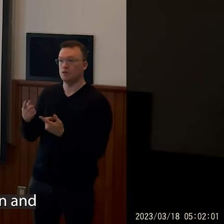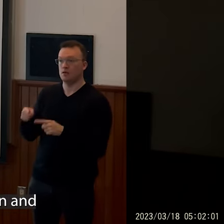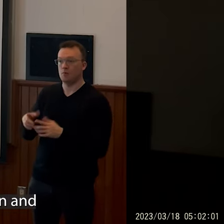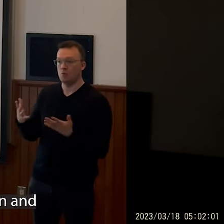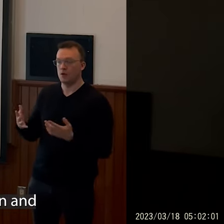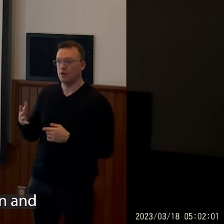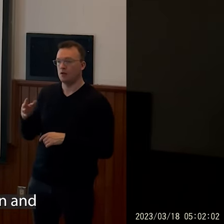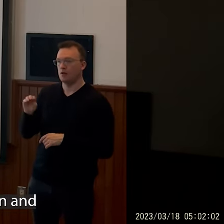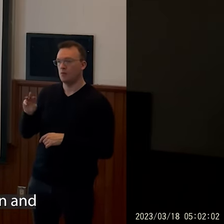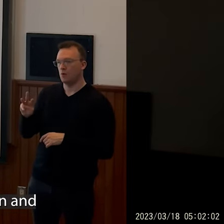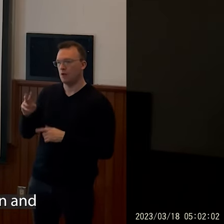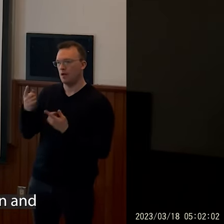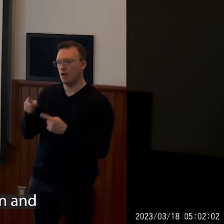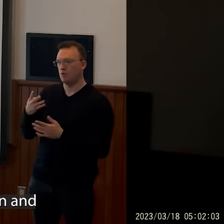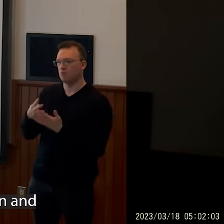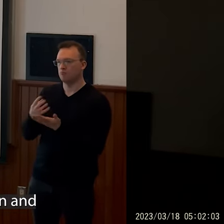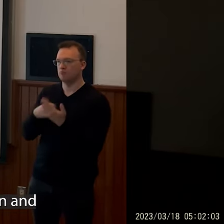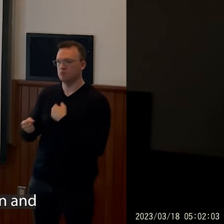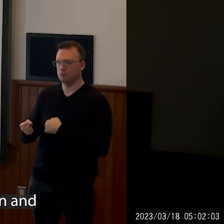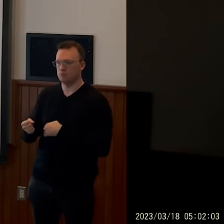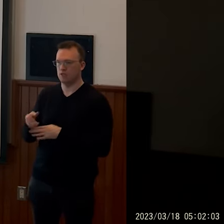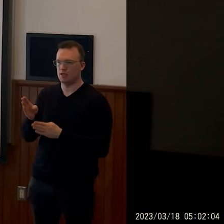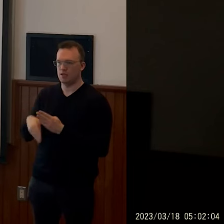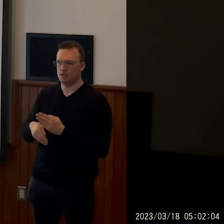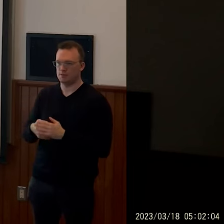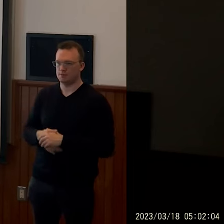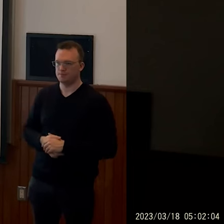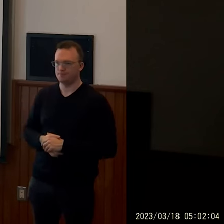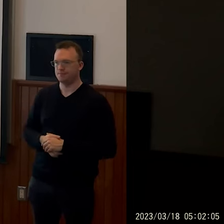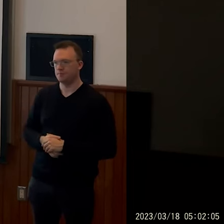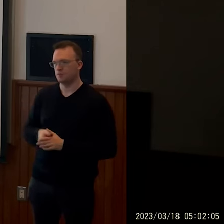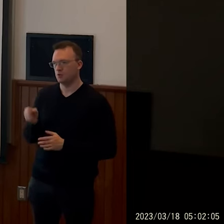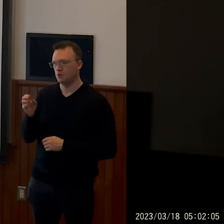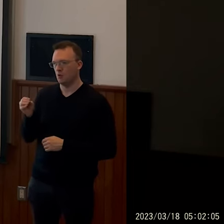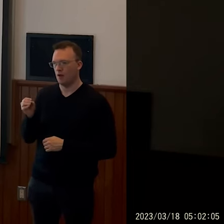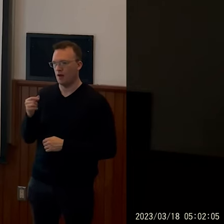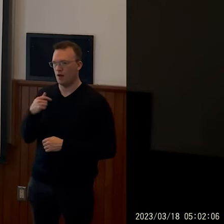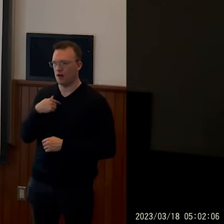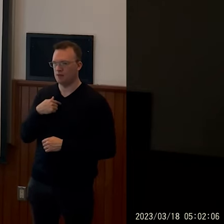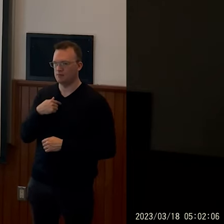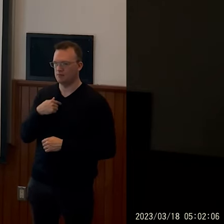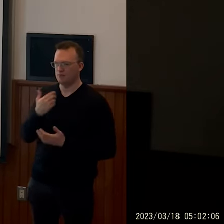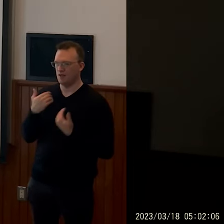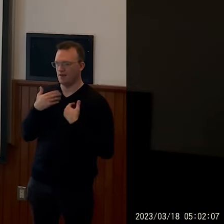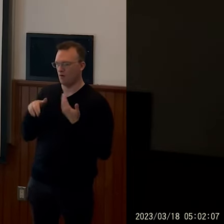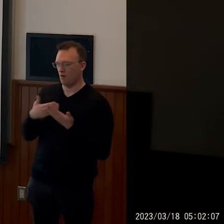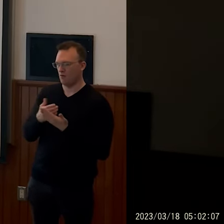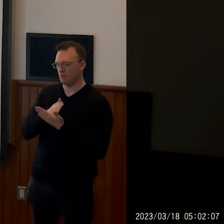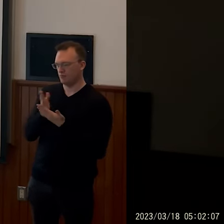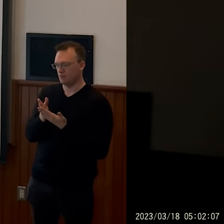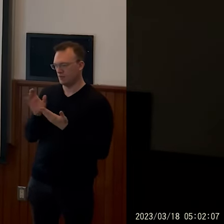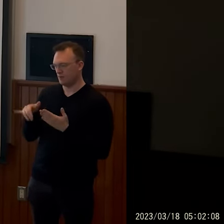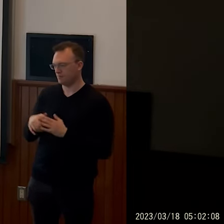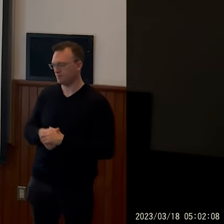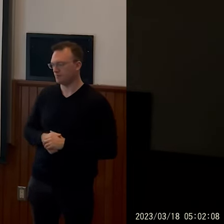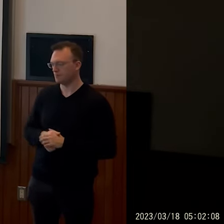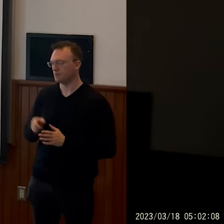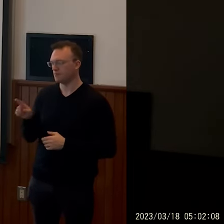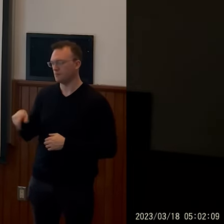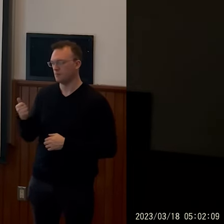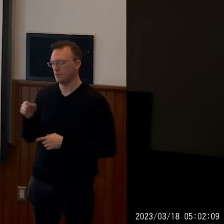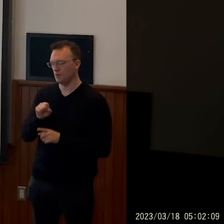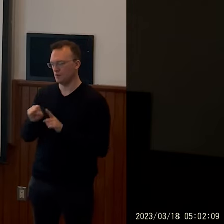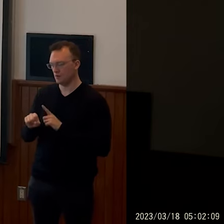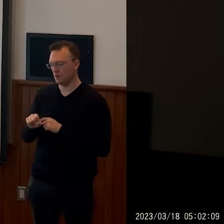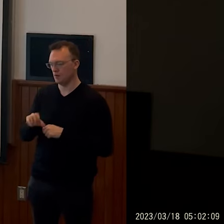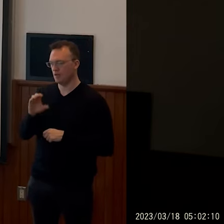he ended up to be in prison at the end. And so I did have all these. This is another case